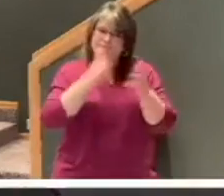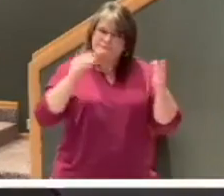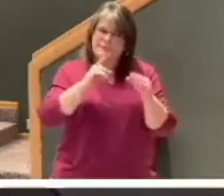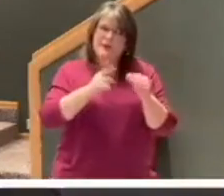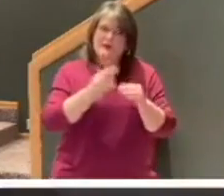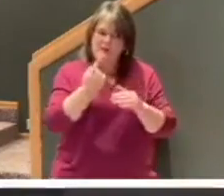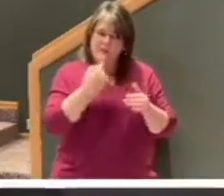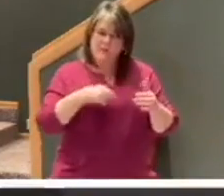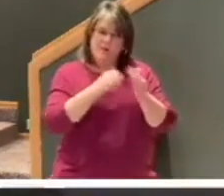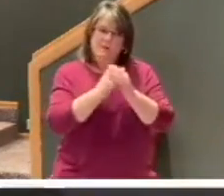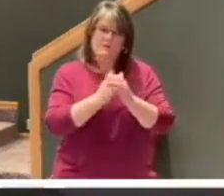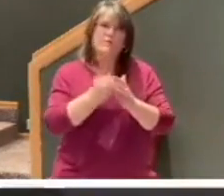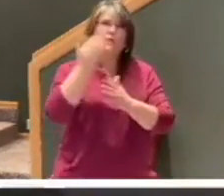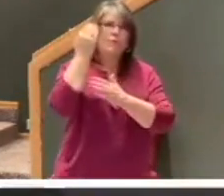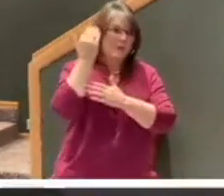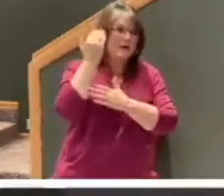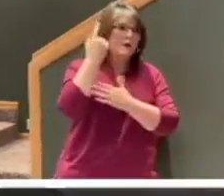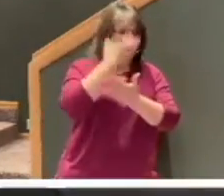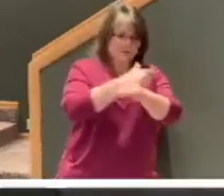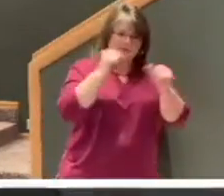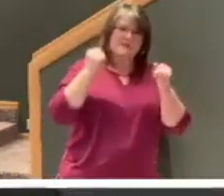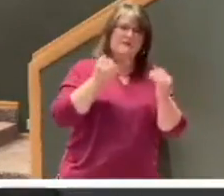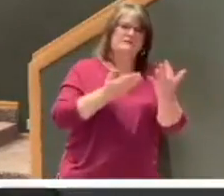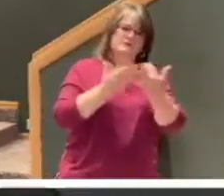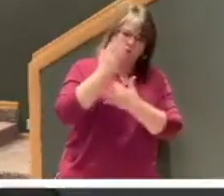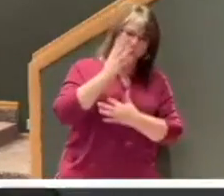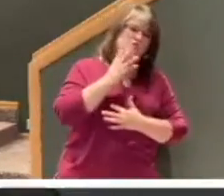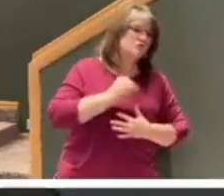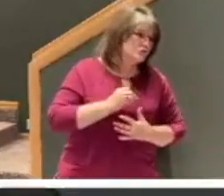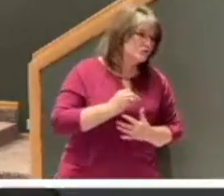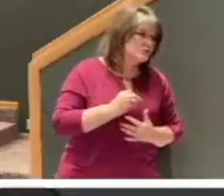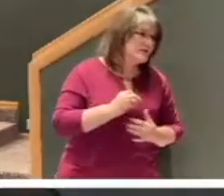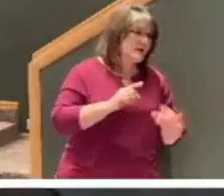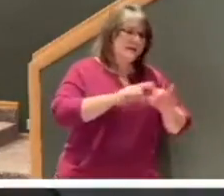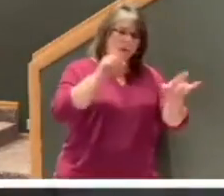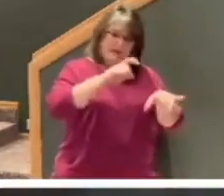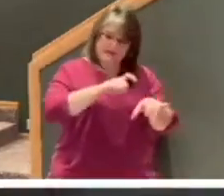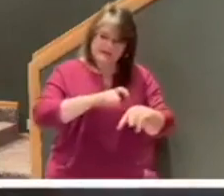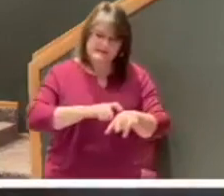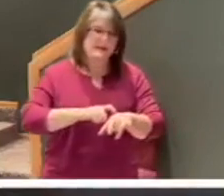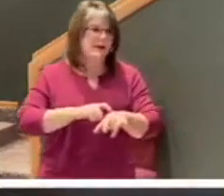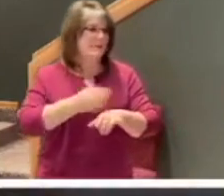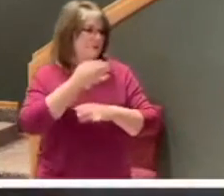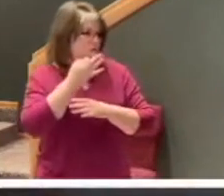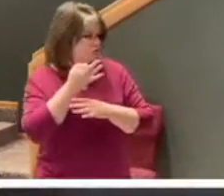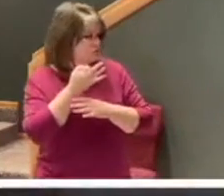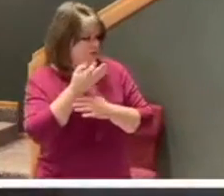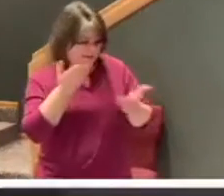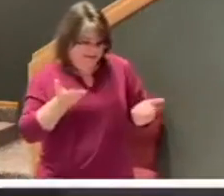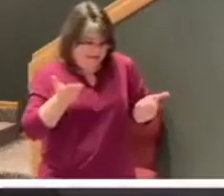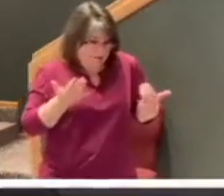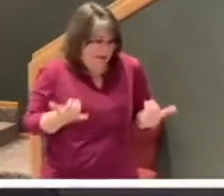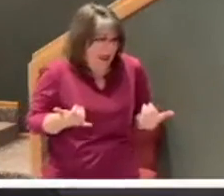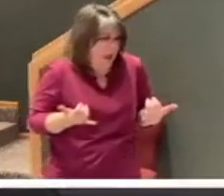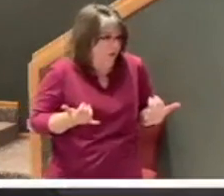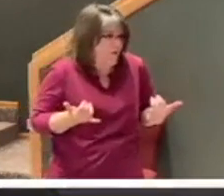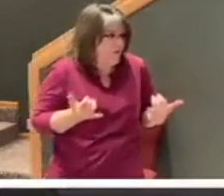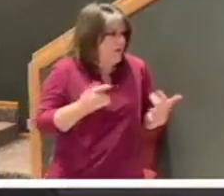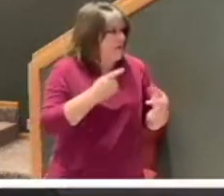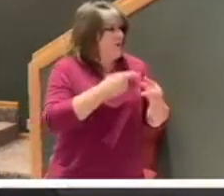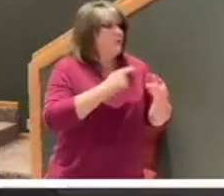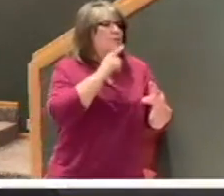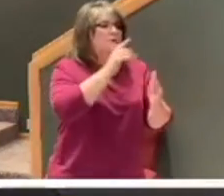we Jews know all about him, for salvation comes through the Jews. But the time is coming, indeed it's here now, when